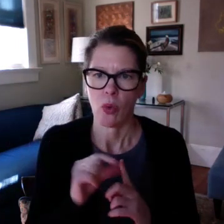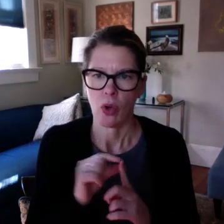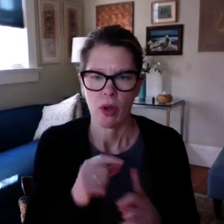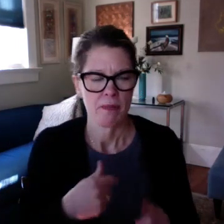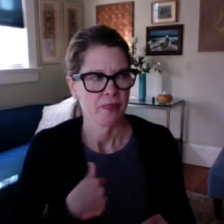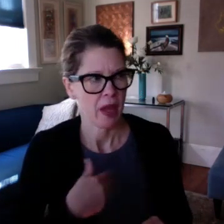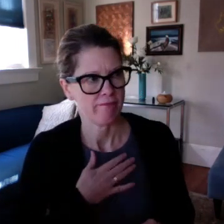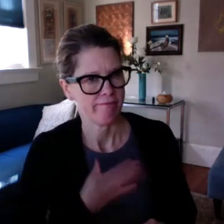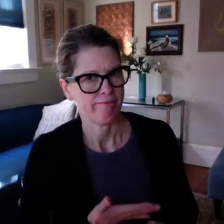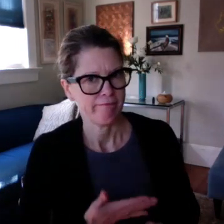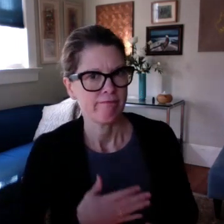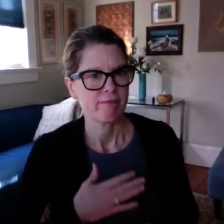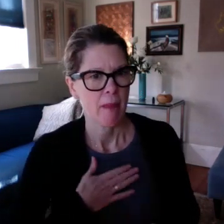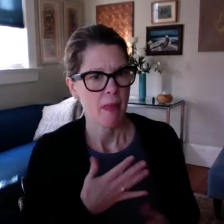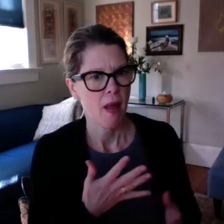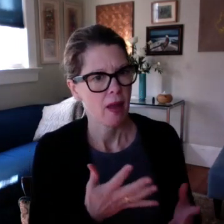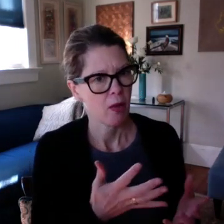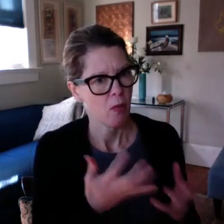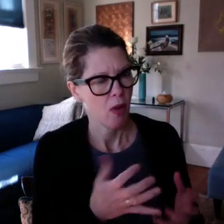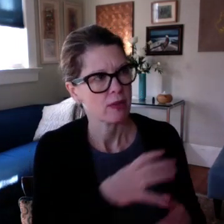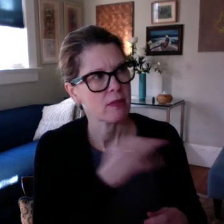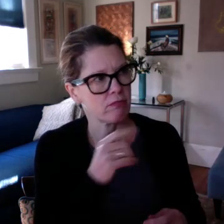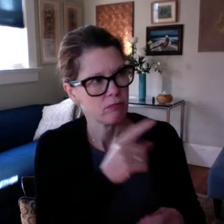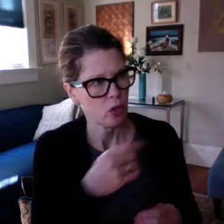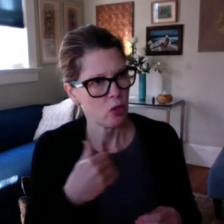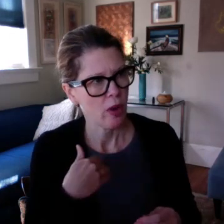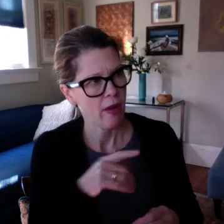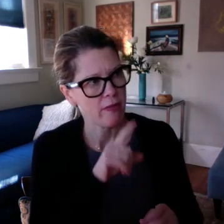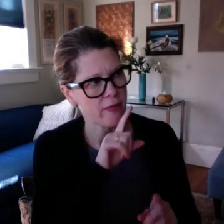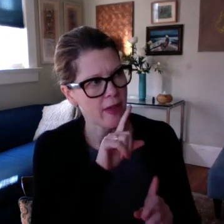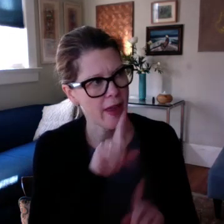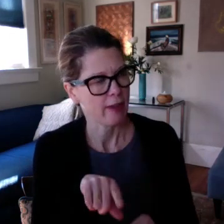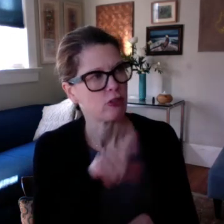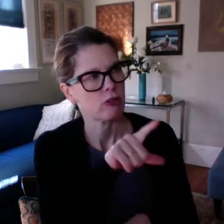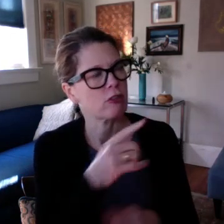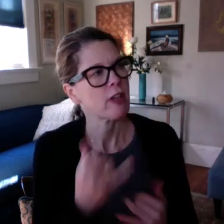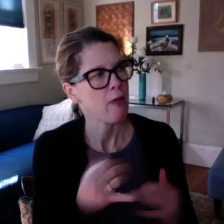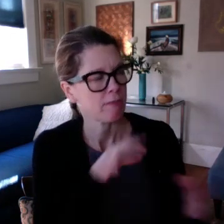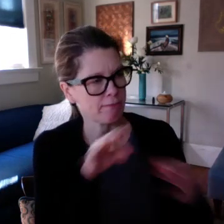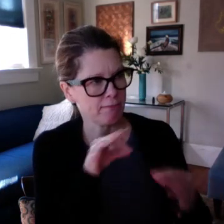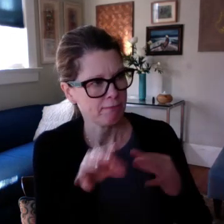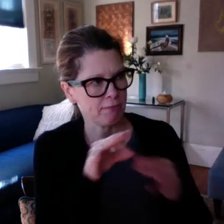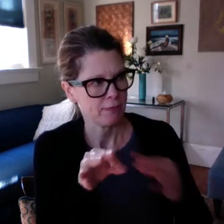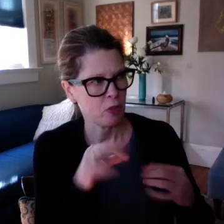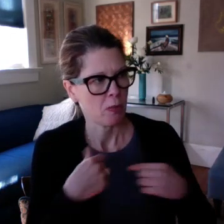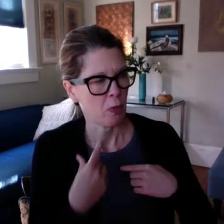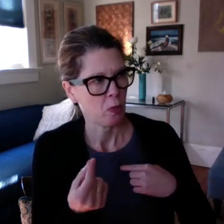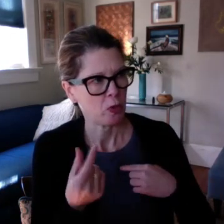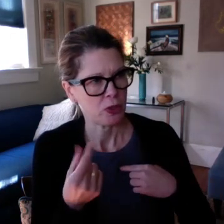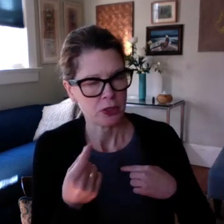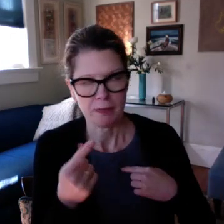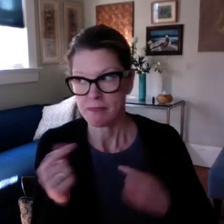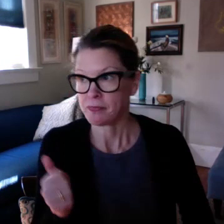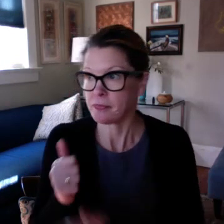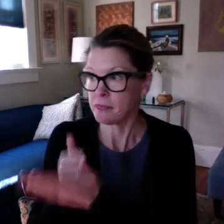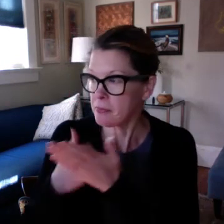confessed my ways, and you answered me. Instruct me in your statutes. Make me